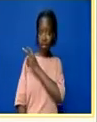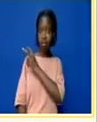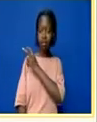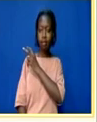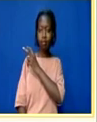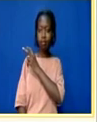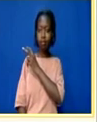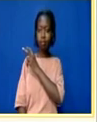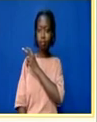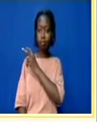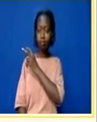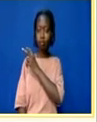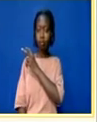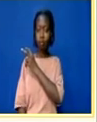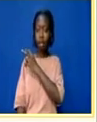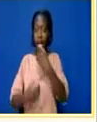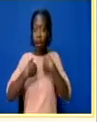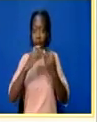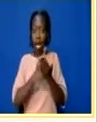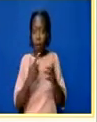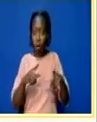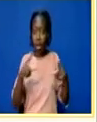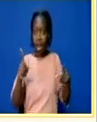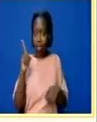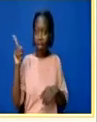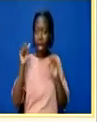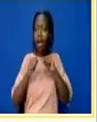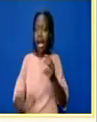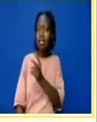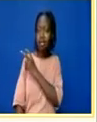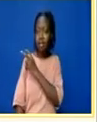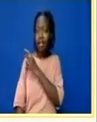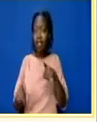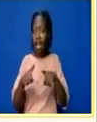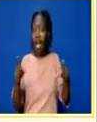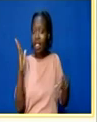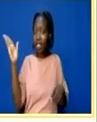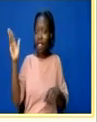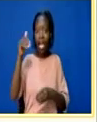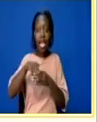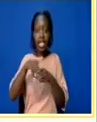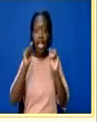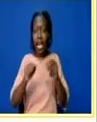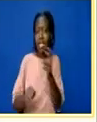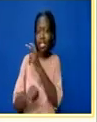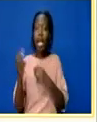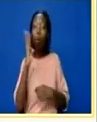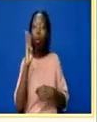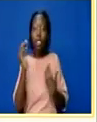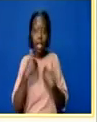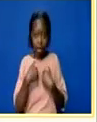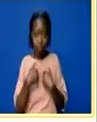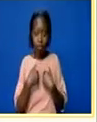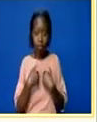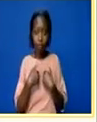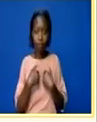that there is this part is the land. Yes. You can see the land. Okay. And inside you can see the... water. You can see the water.